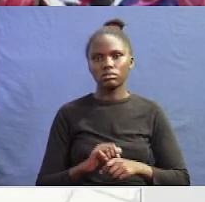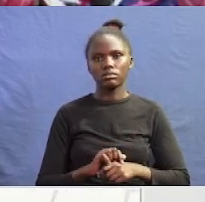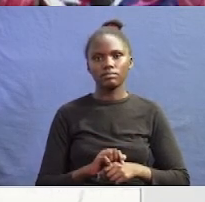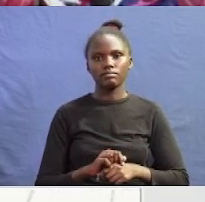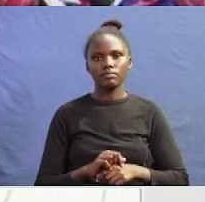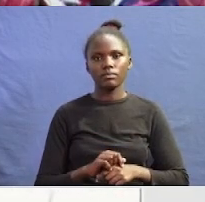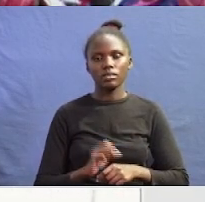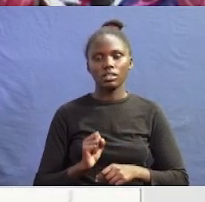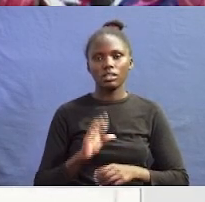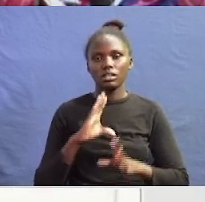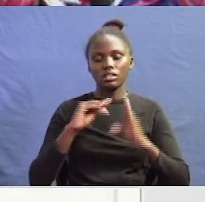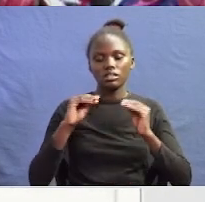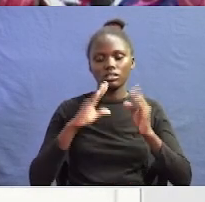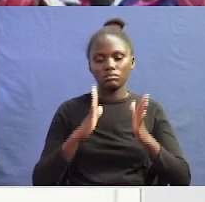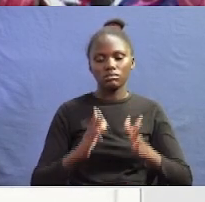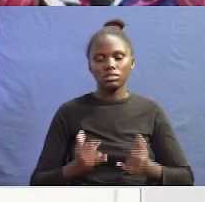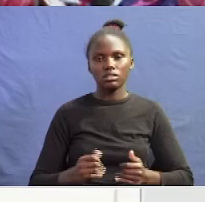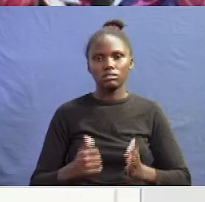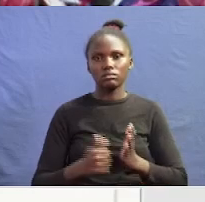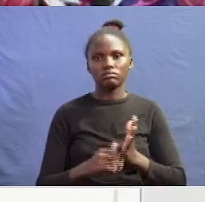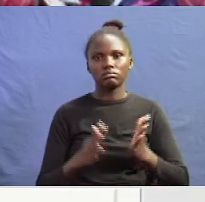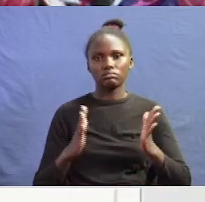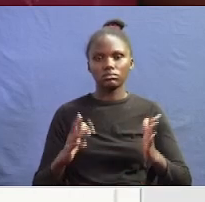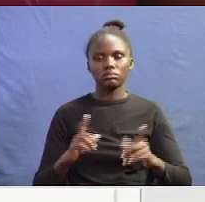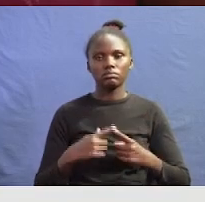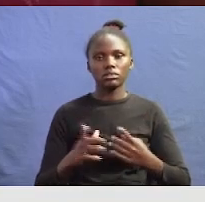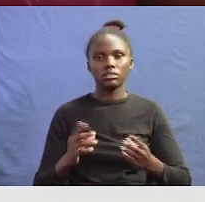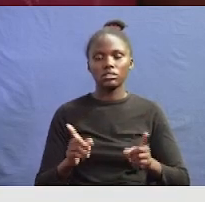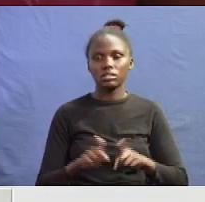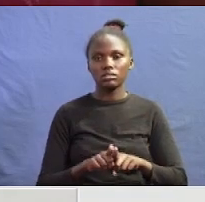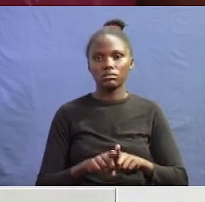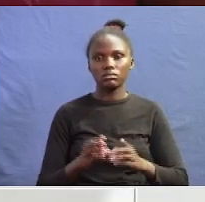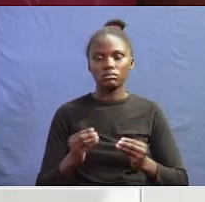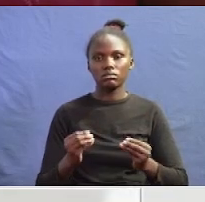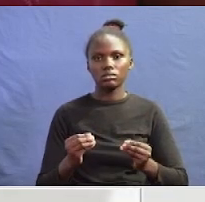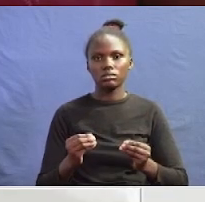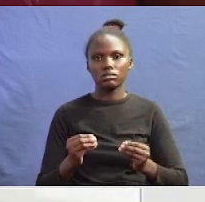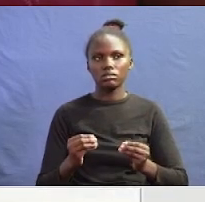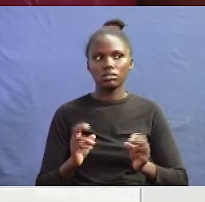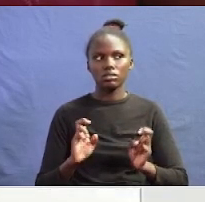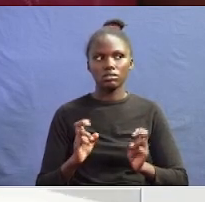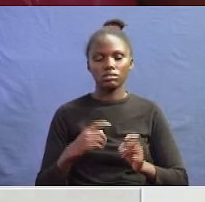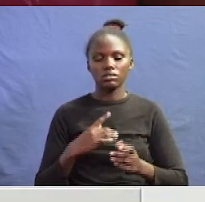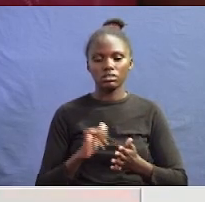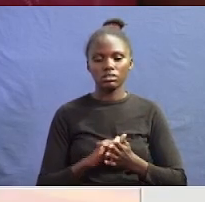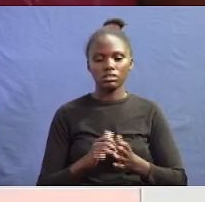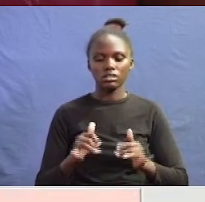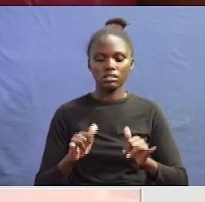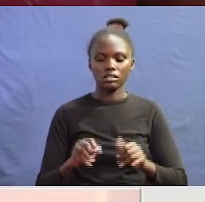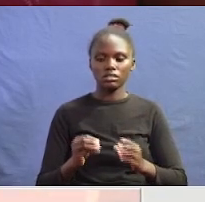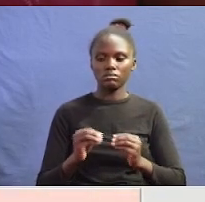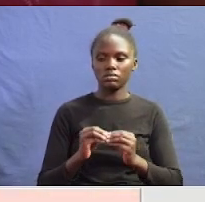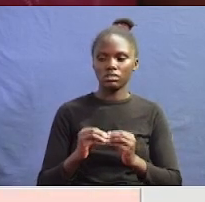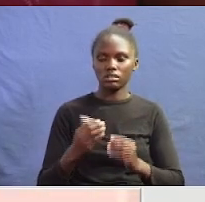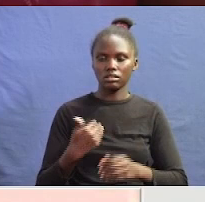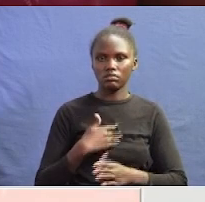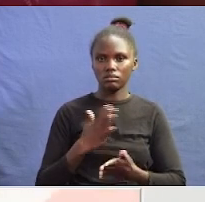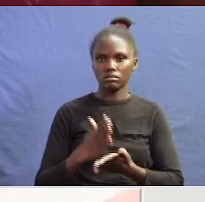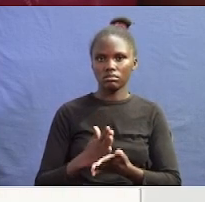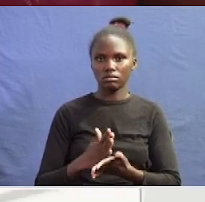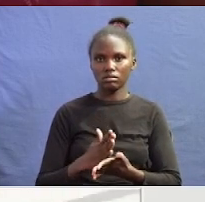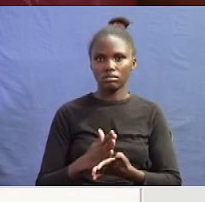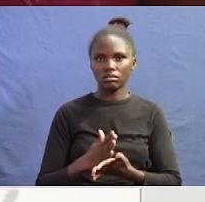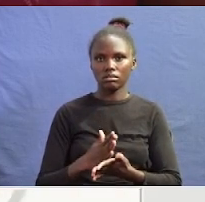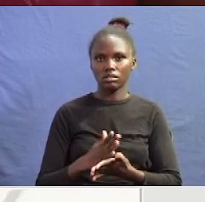this is a very complex matter, but simple at the same time. The gentleman quoted, who confirms that indeed there was a sitting.